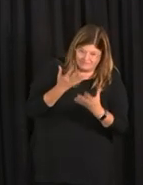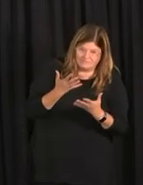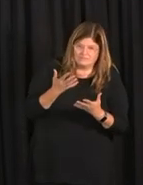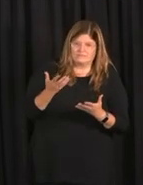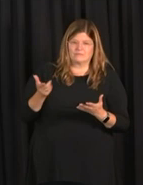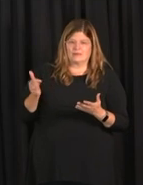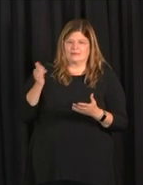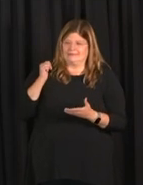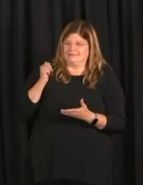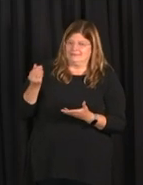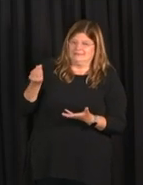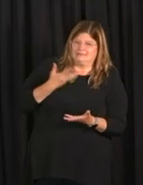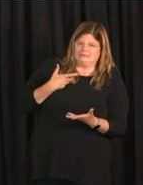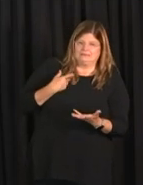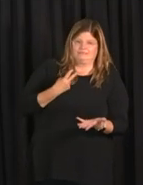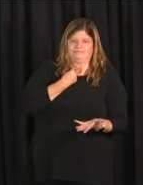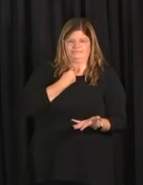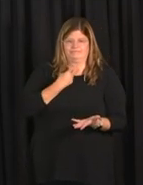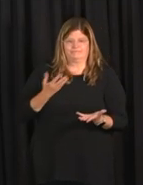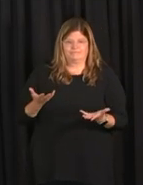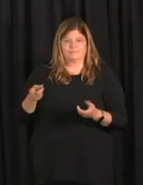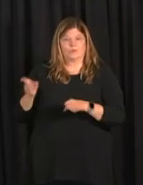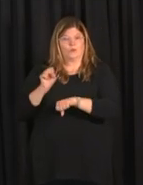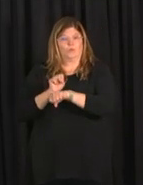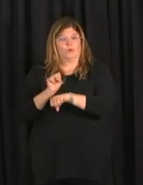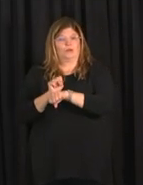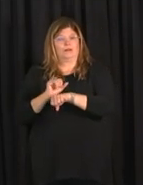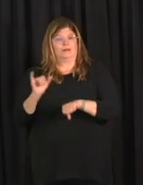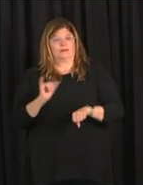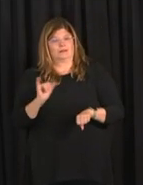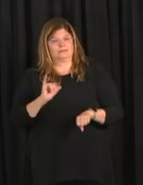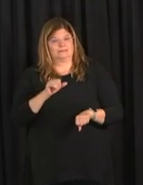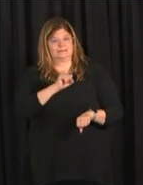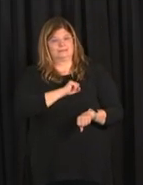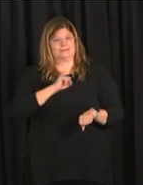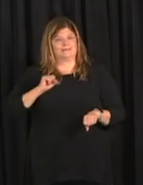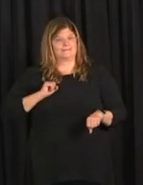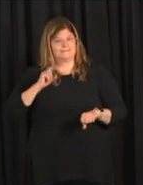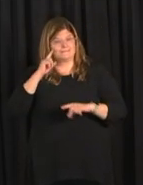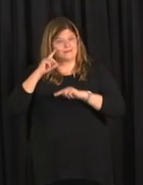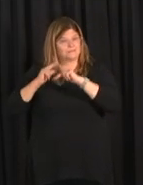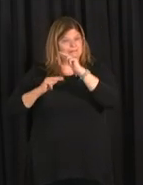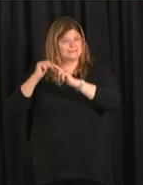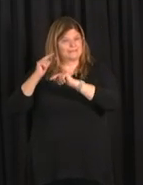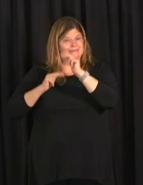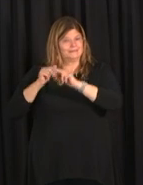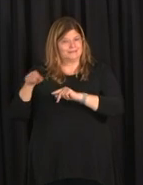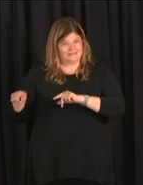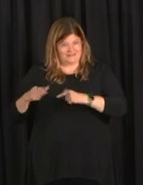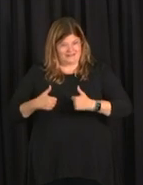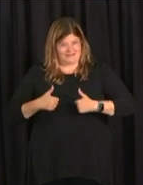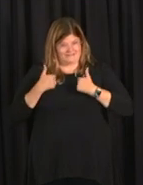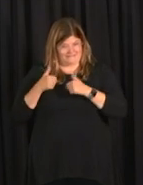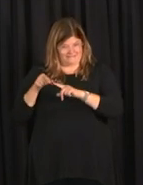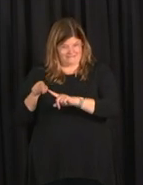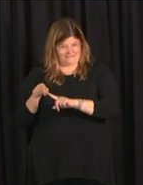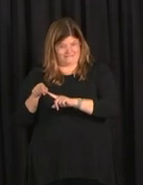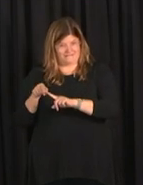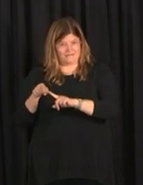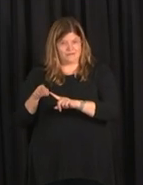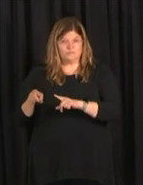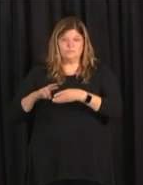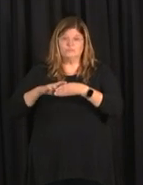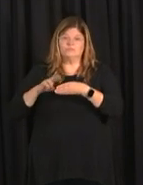to us. This individual works as a staff person for a building in which they reside. So